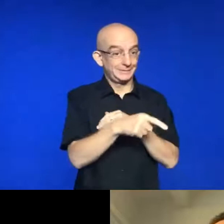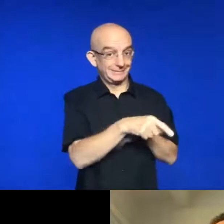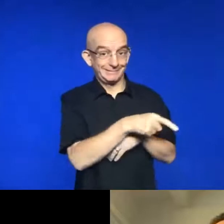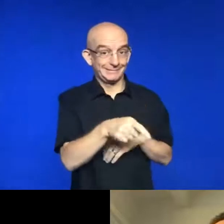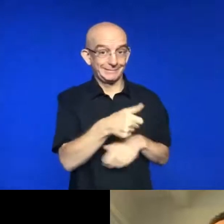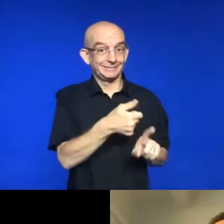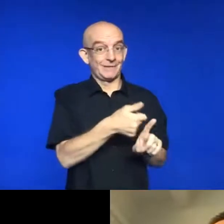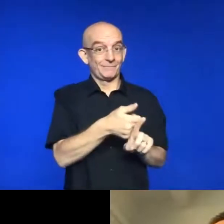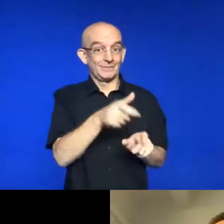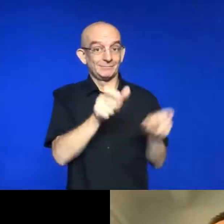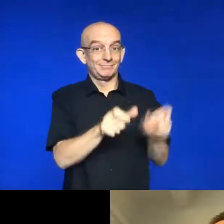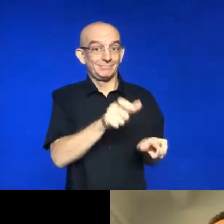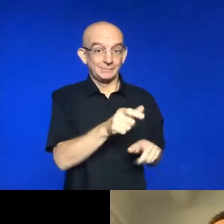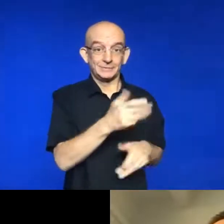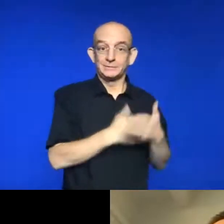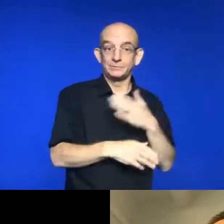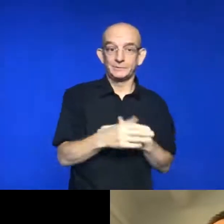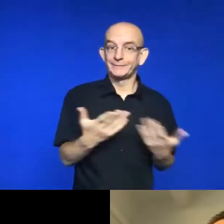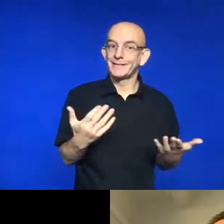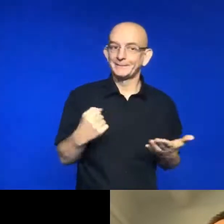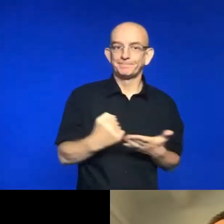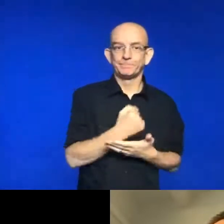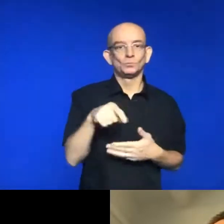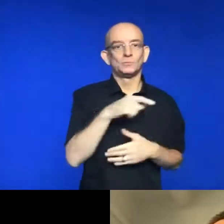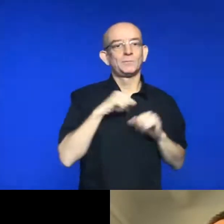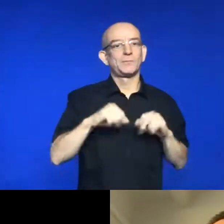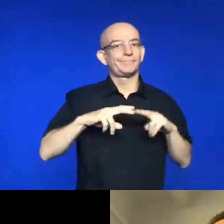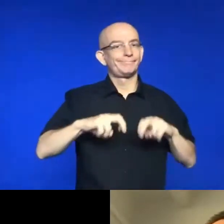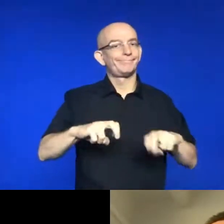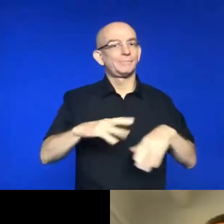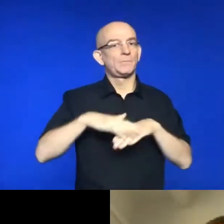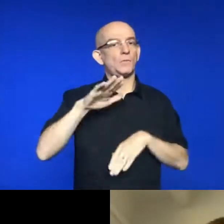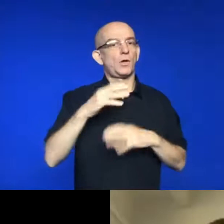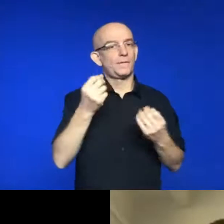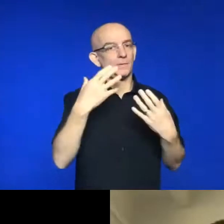Thank you, Alex. We do have another question, and that is